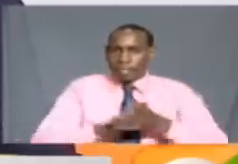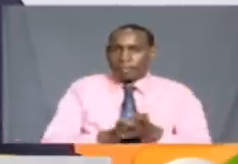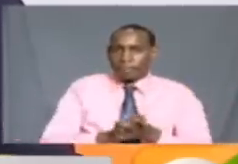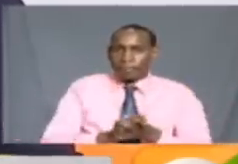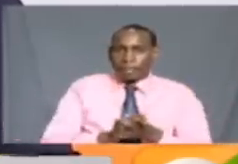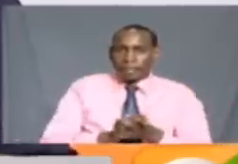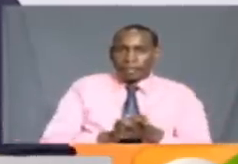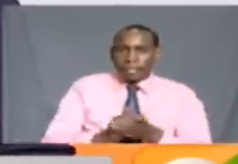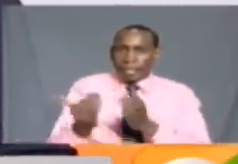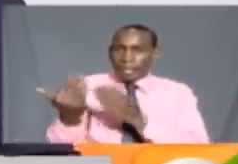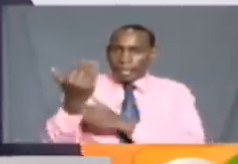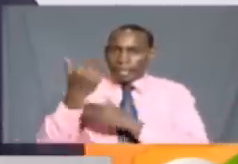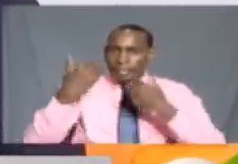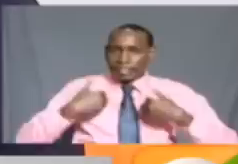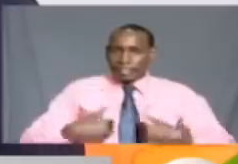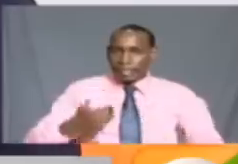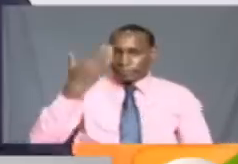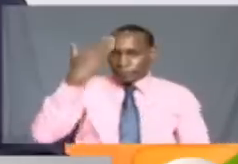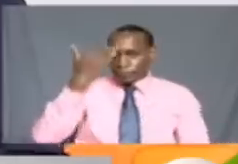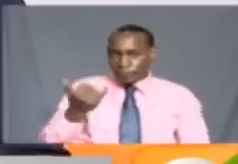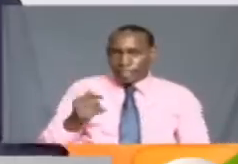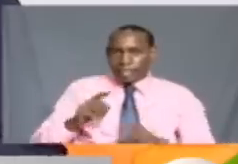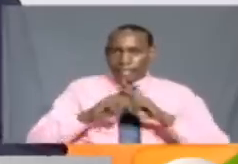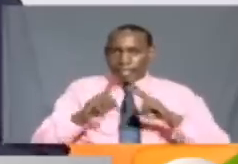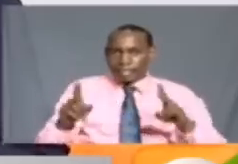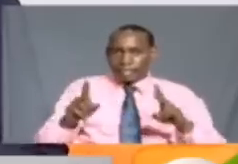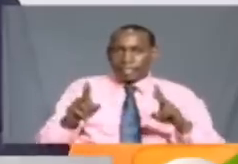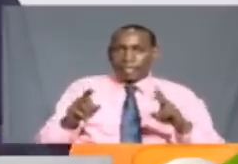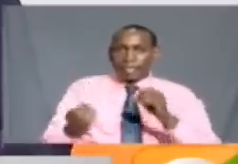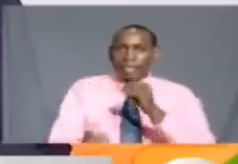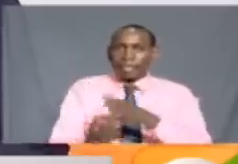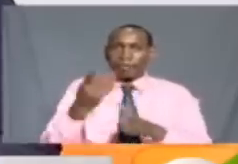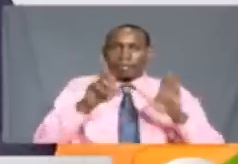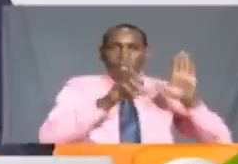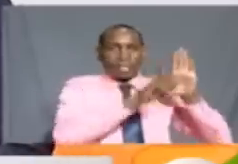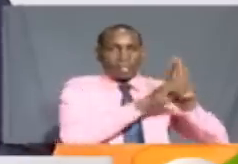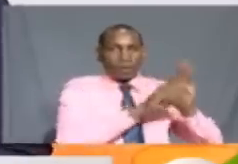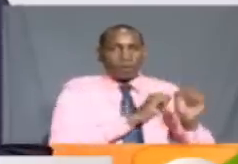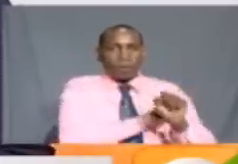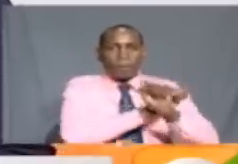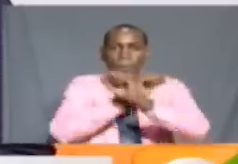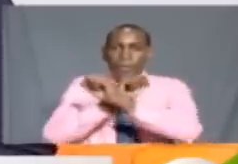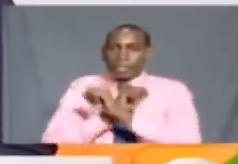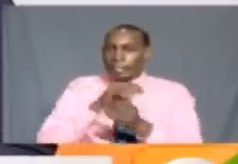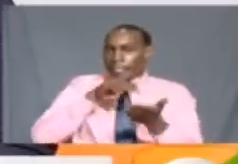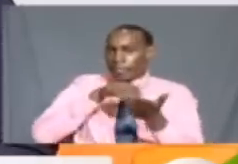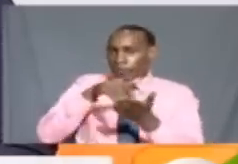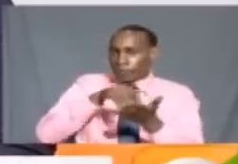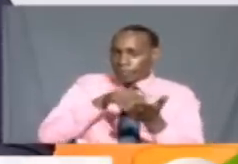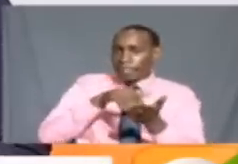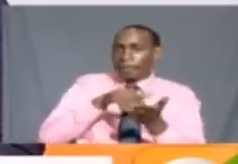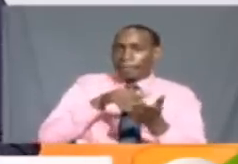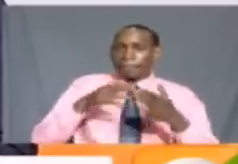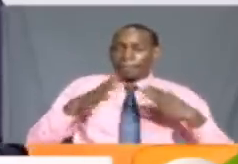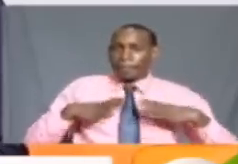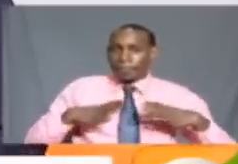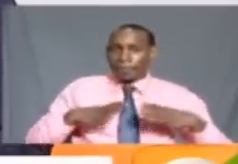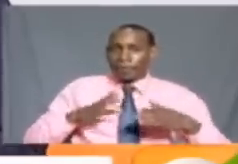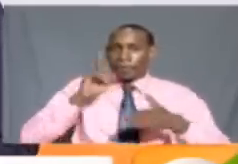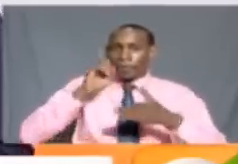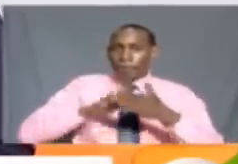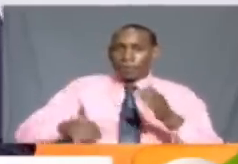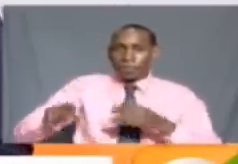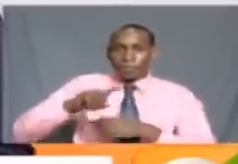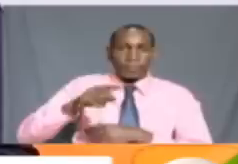asking ourselves, why did we start making laws that are protecting the vulnerable? What is it that